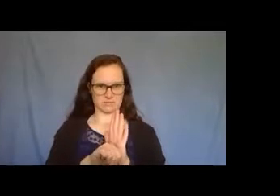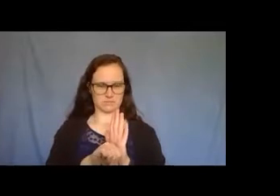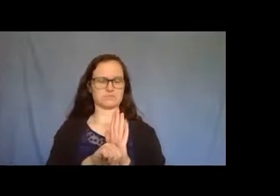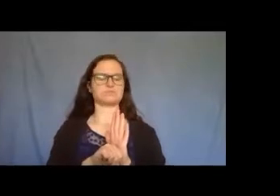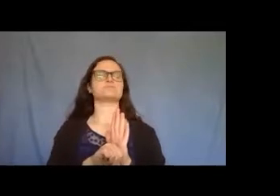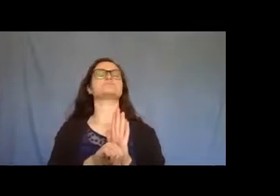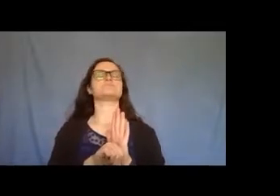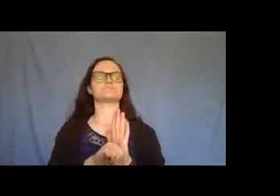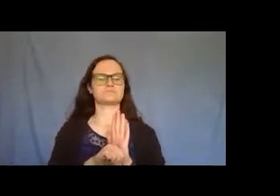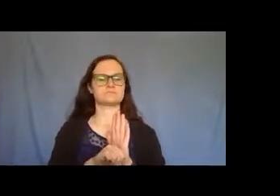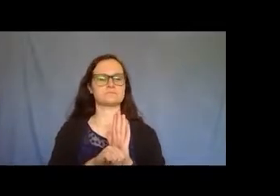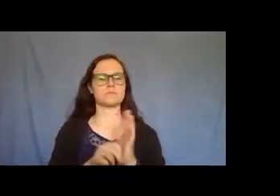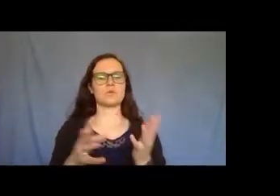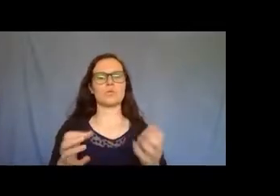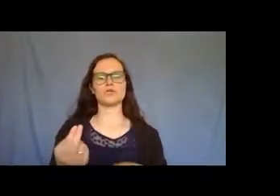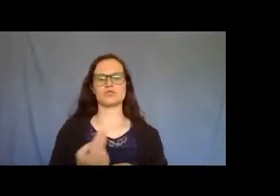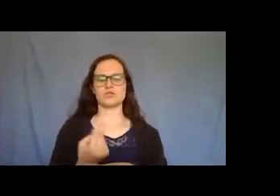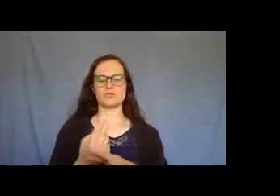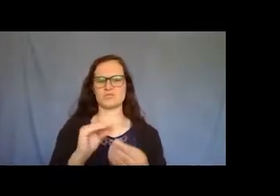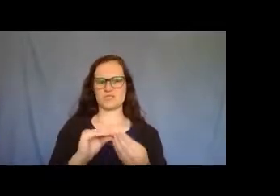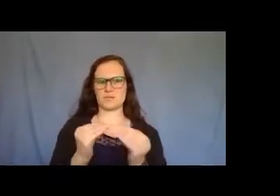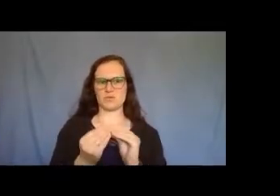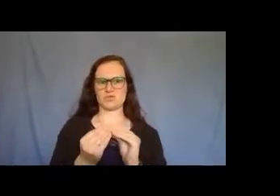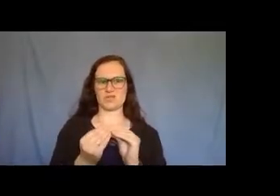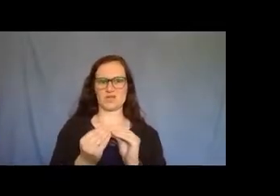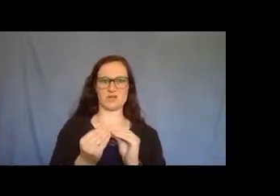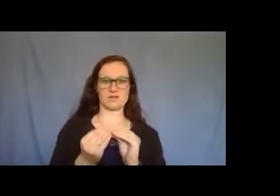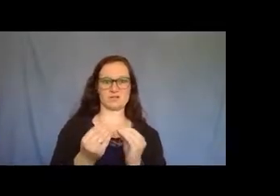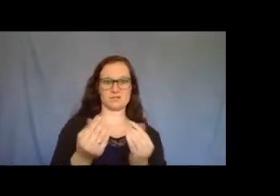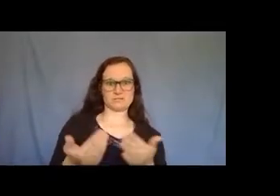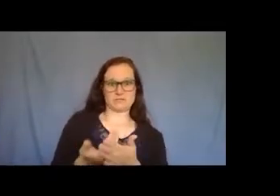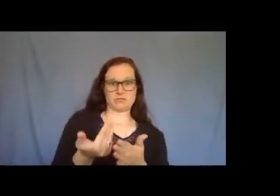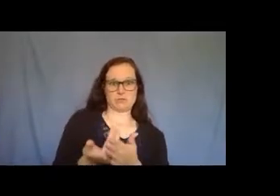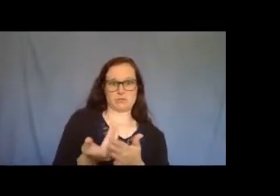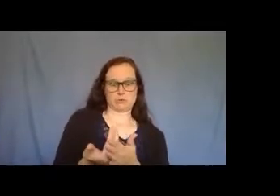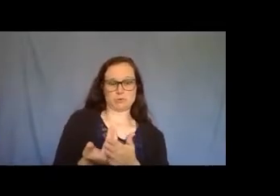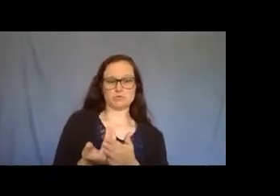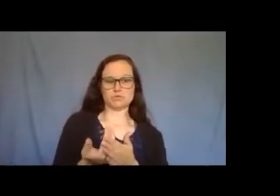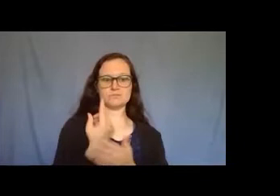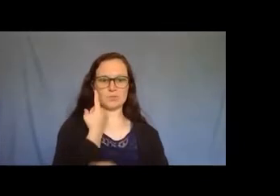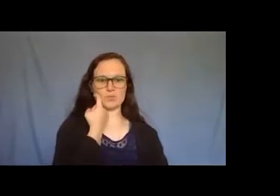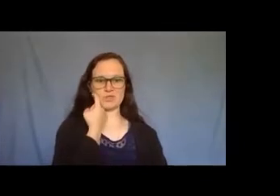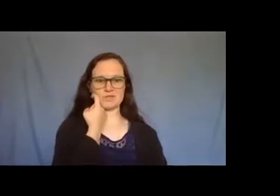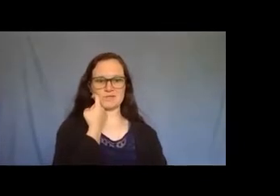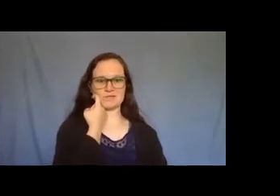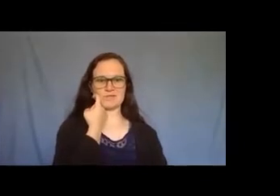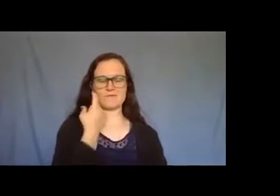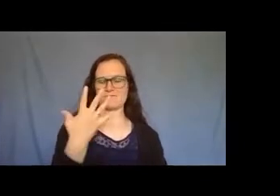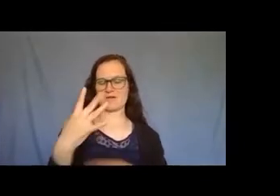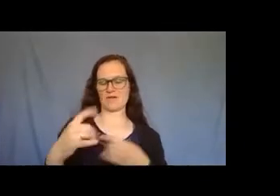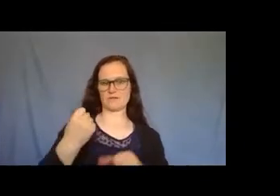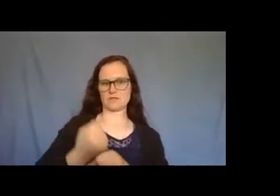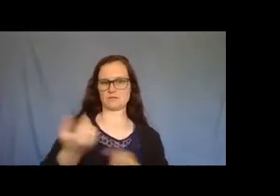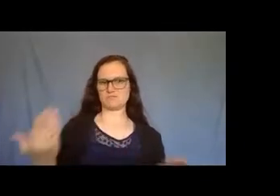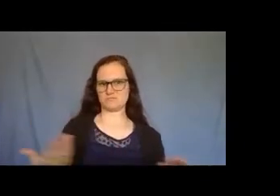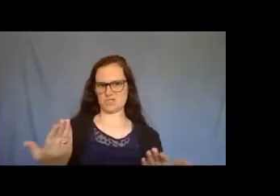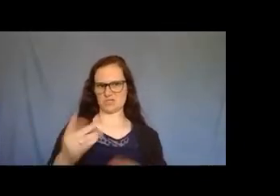use data that are both current and relevant. So we set a threshold of the most recent 5 years for our data assessments.